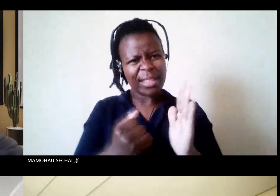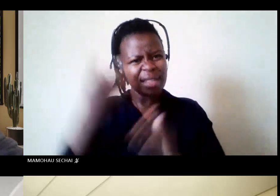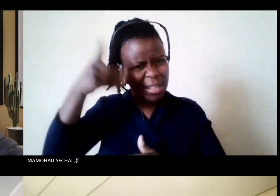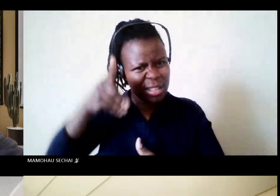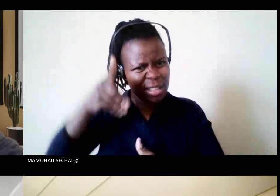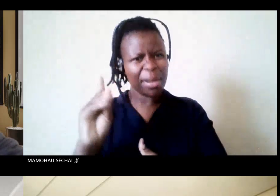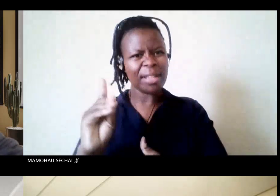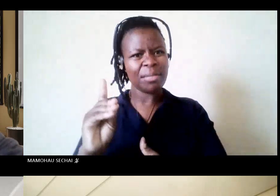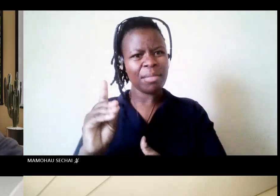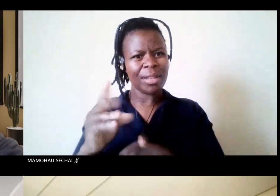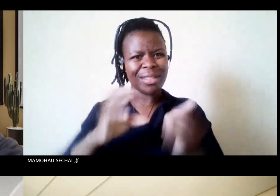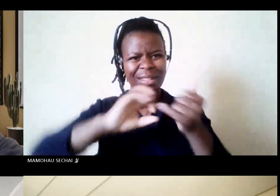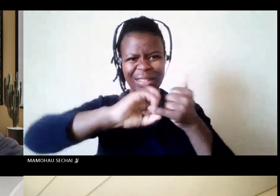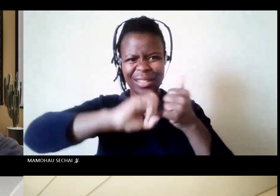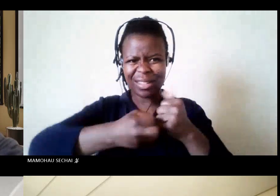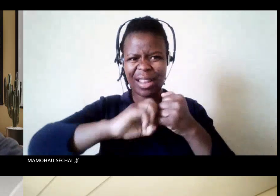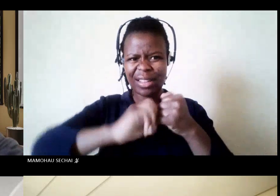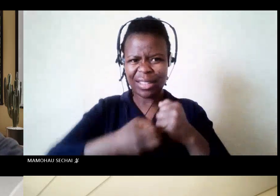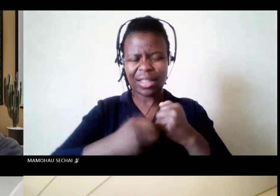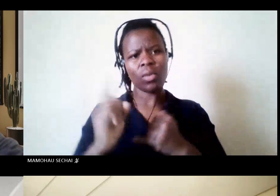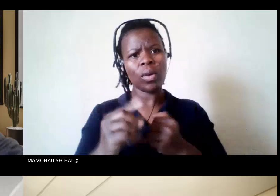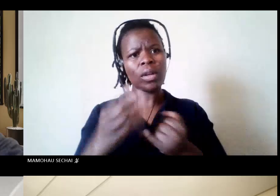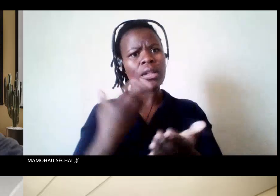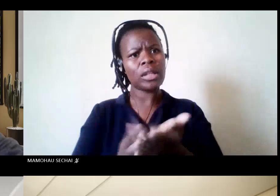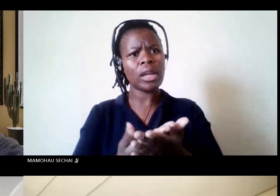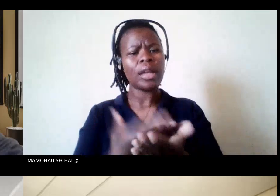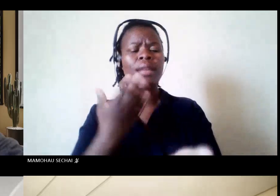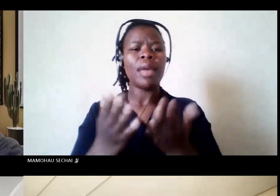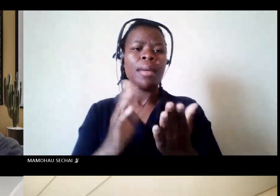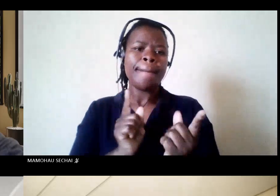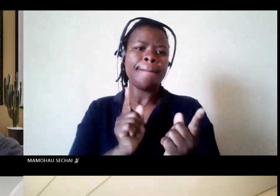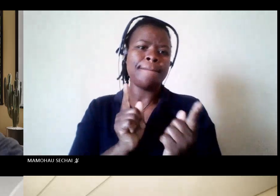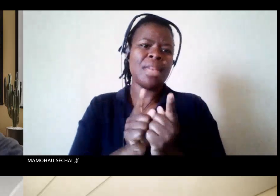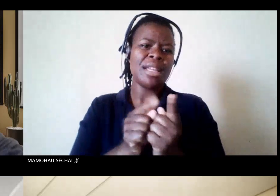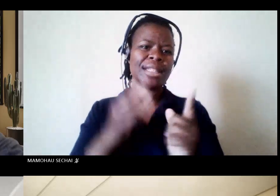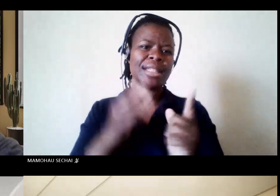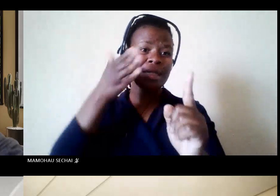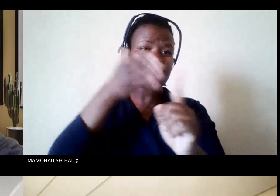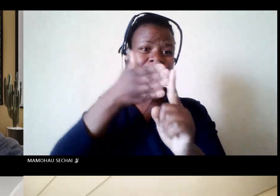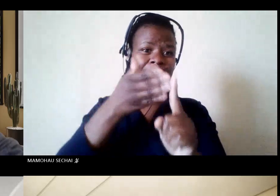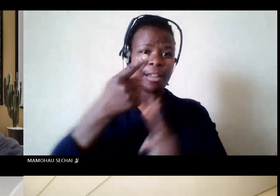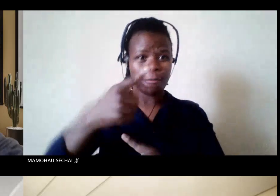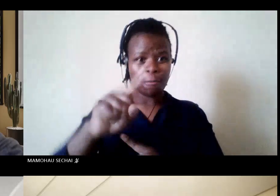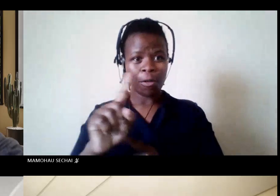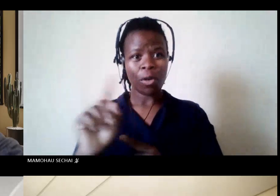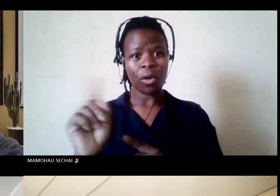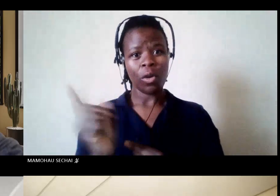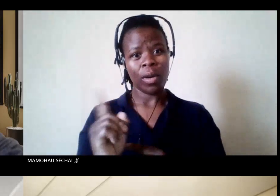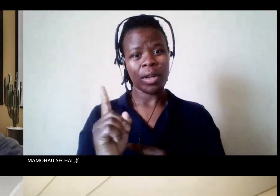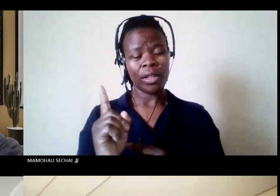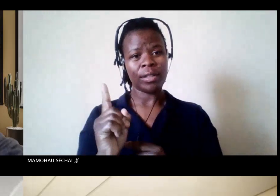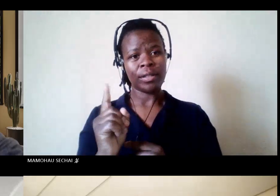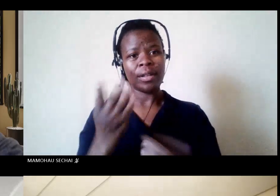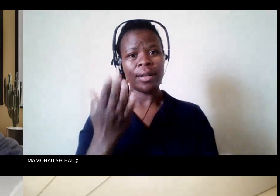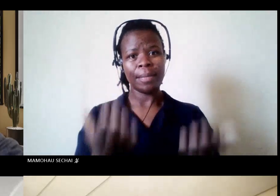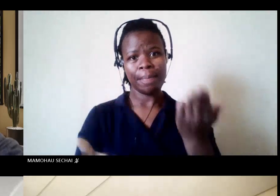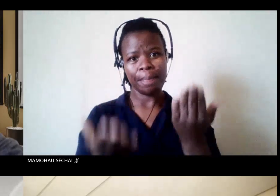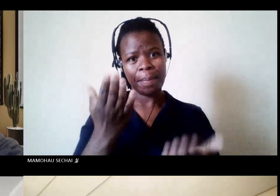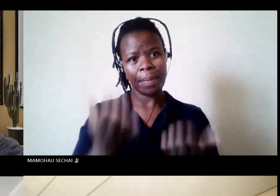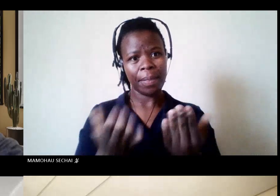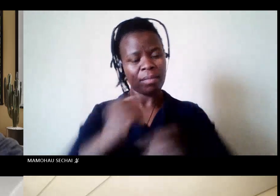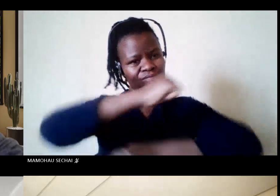trying to meet the target in terms of learners who are at the mainstream